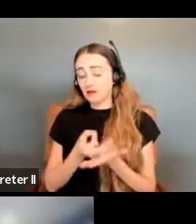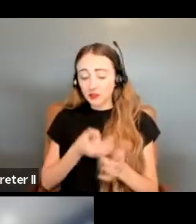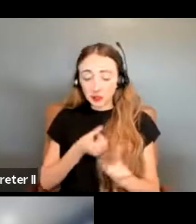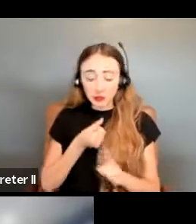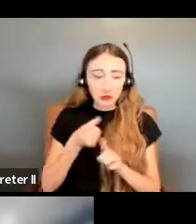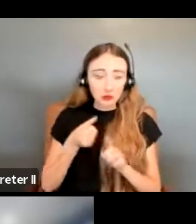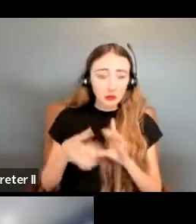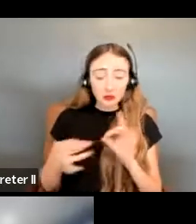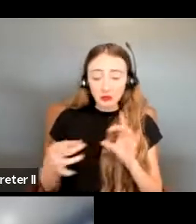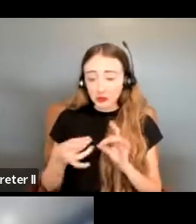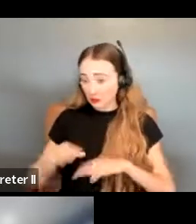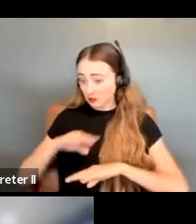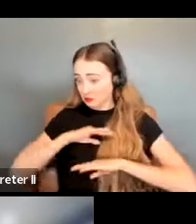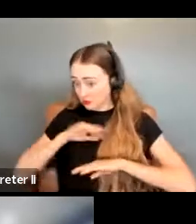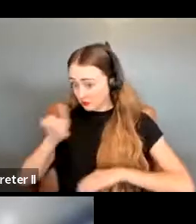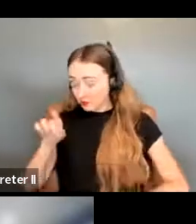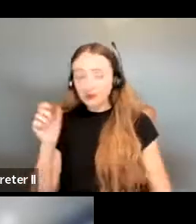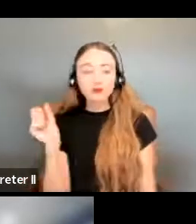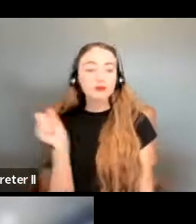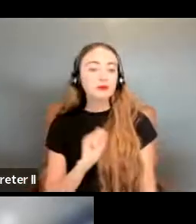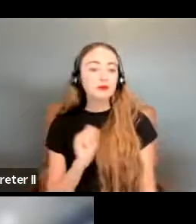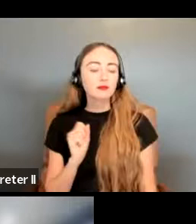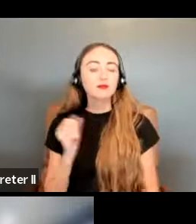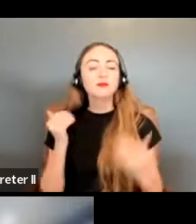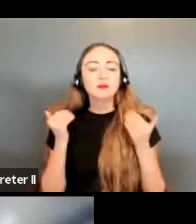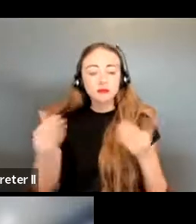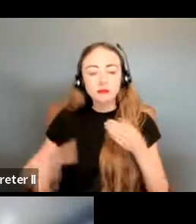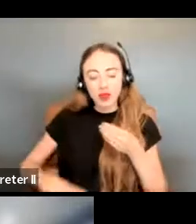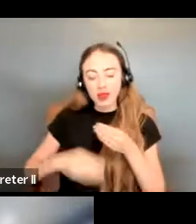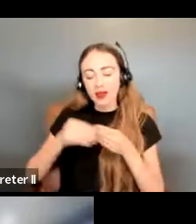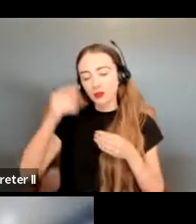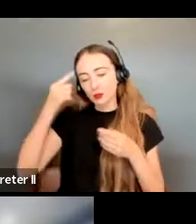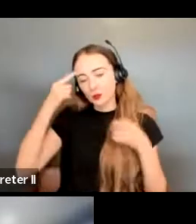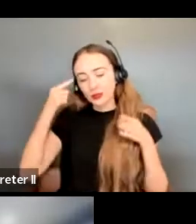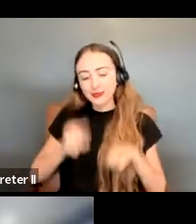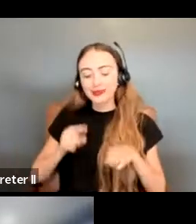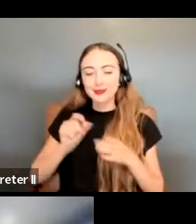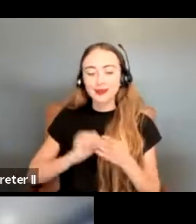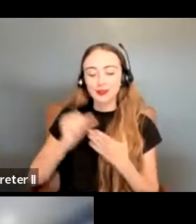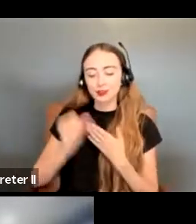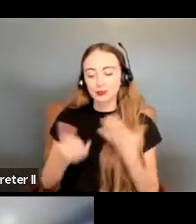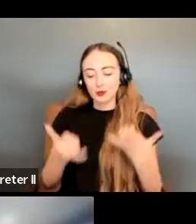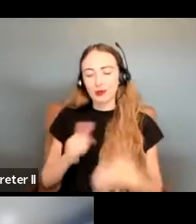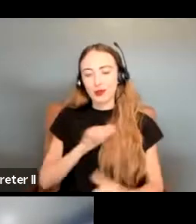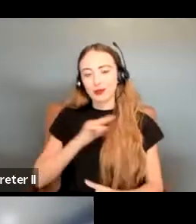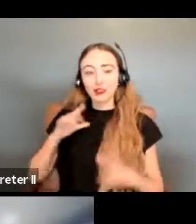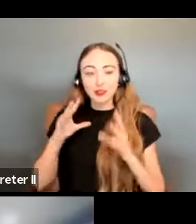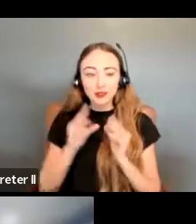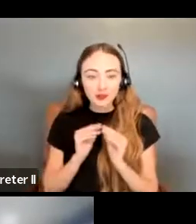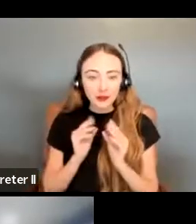does. Without objection, this measure will be placed on the consent agenda for today's additional legislative meeting.